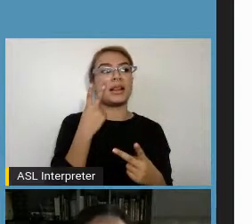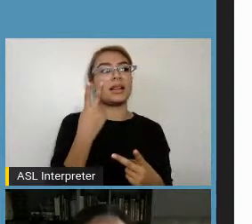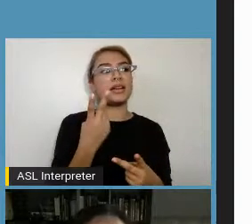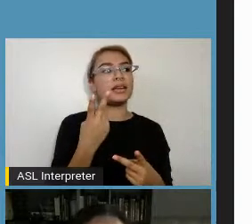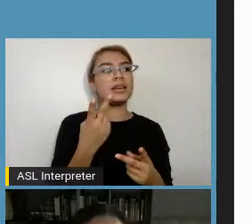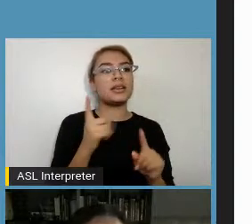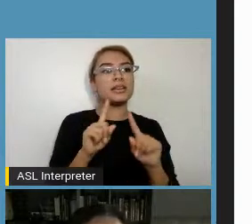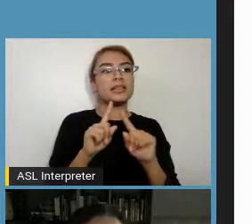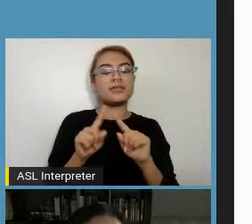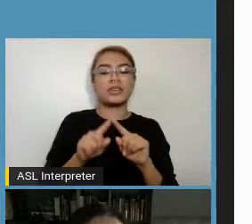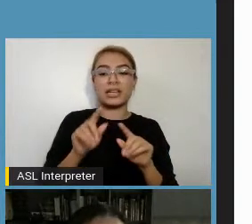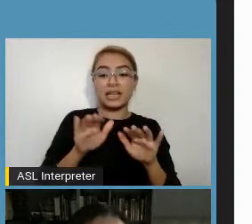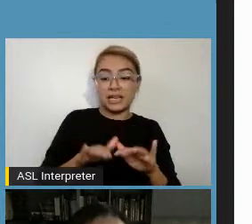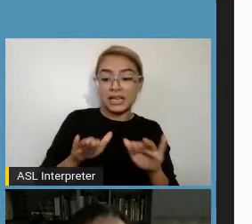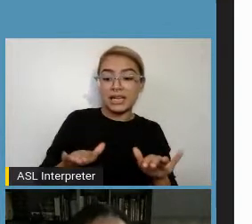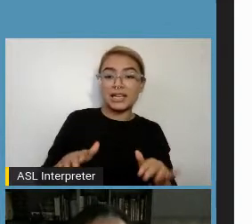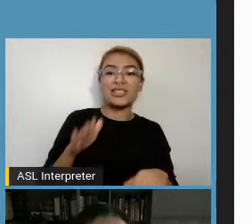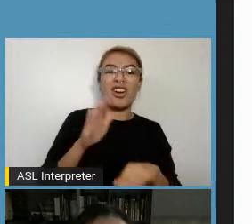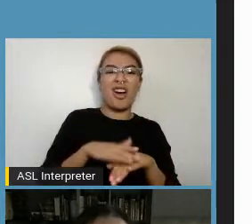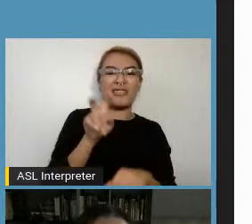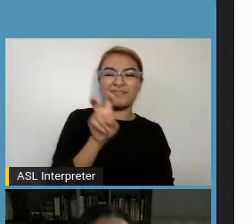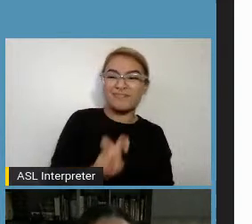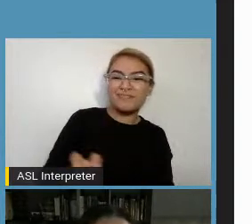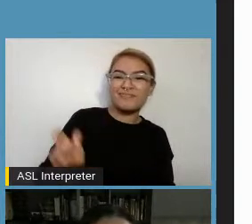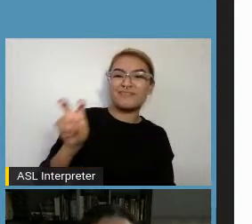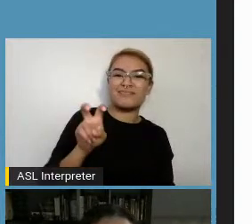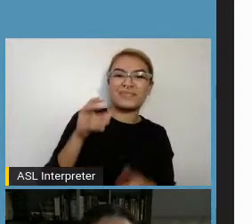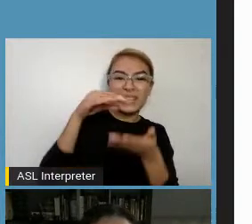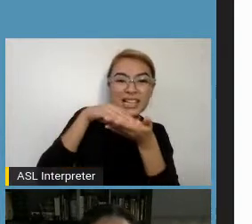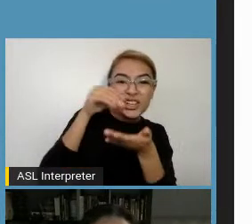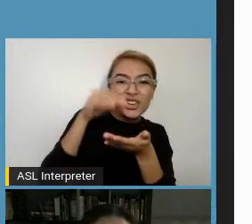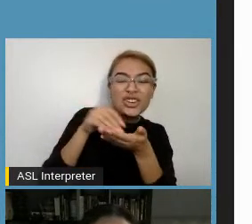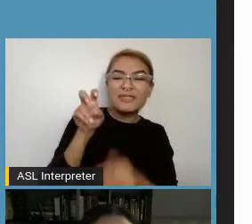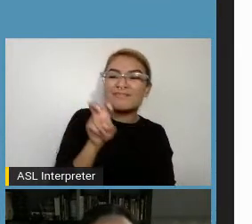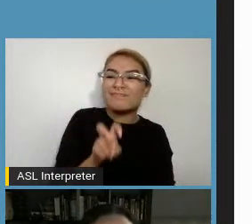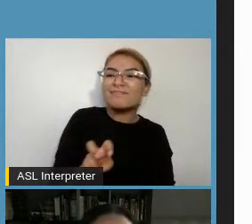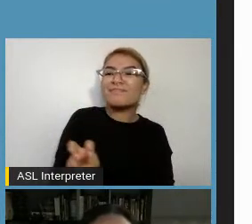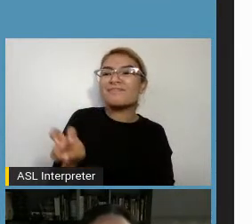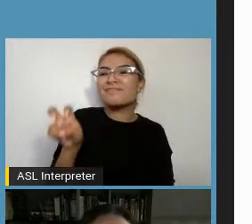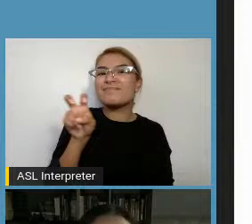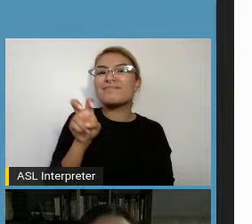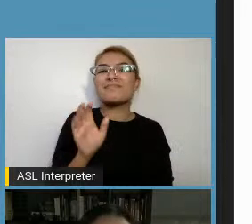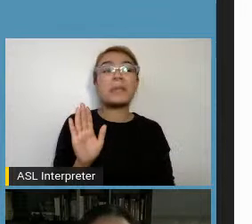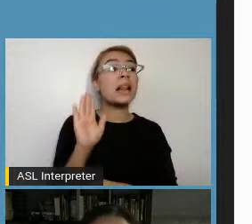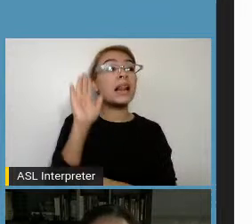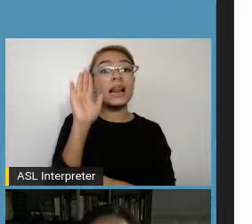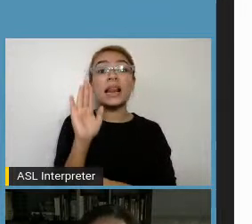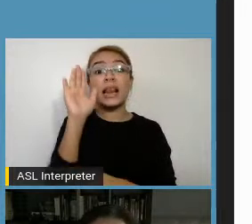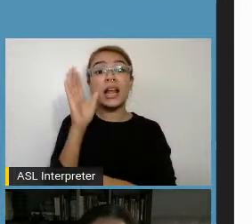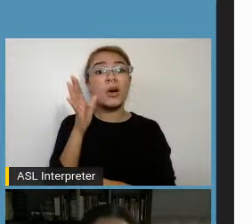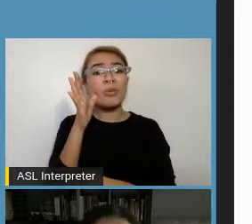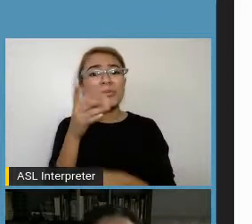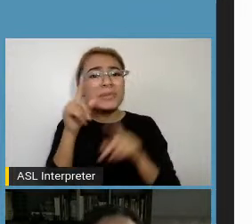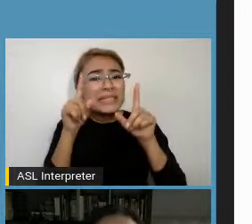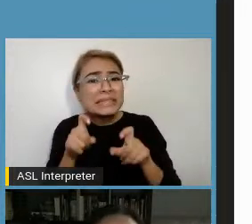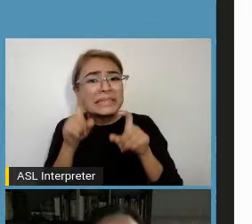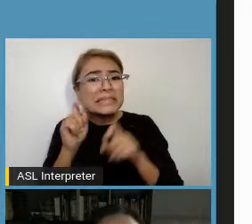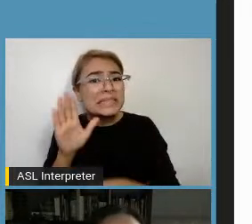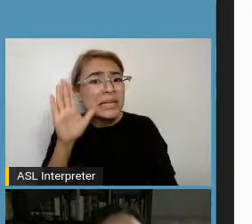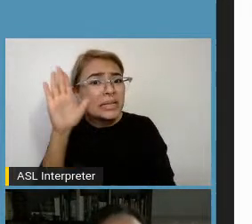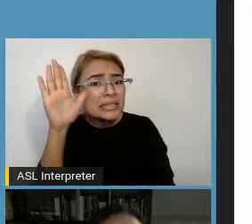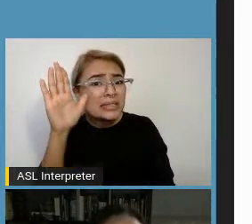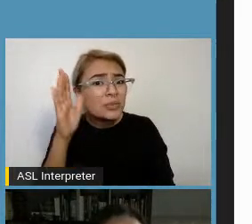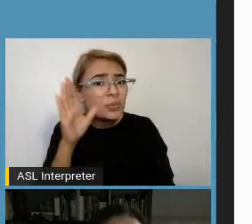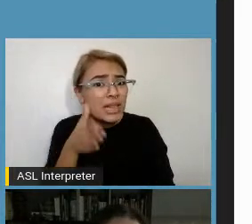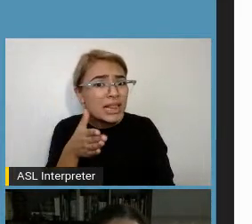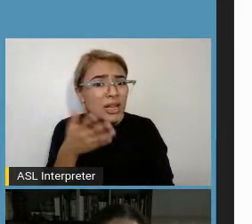we'll have children on a field trip and we're telling them about something, and we've had kids raise their hand more than once and say, is this going to be on the test? What are the parts I